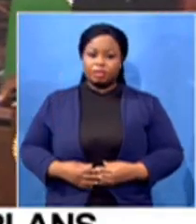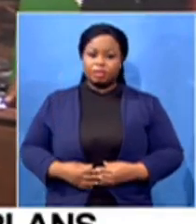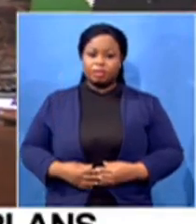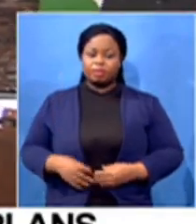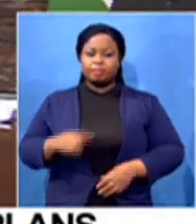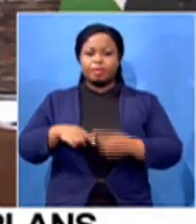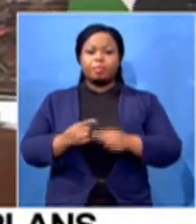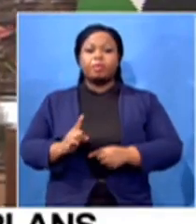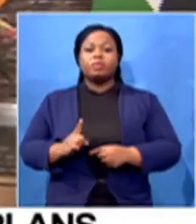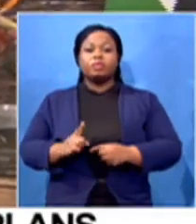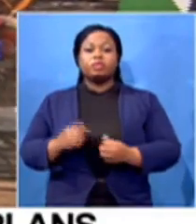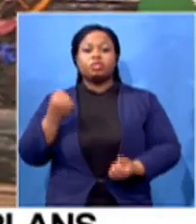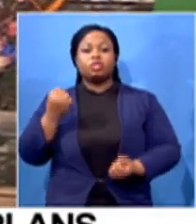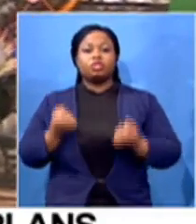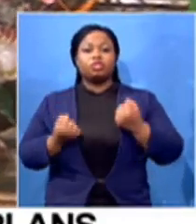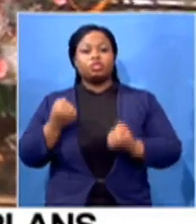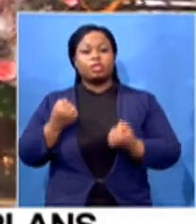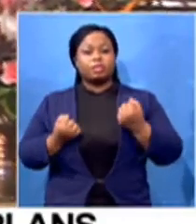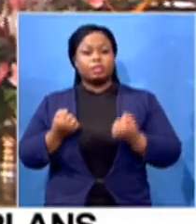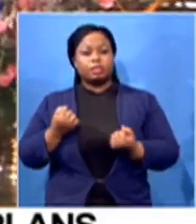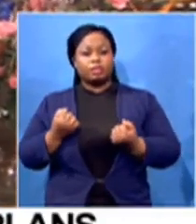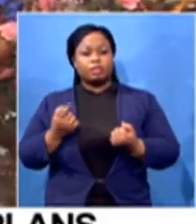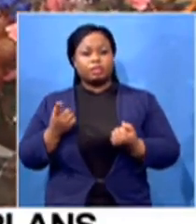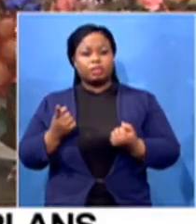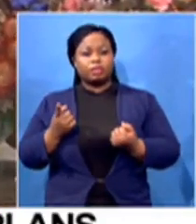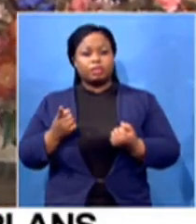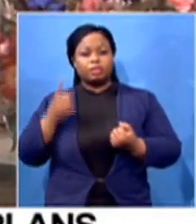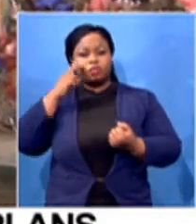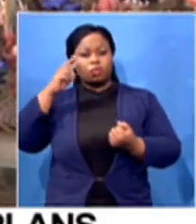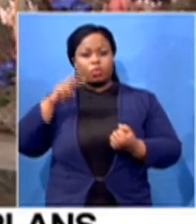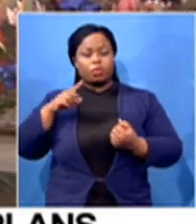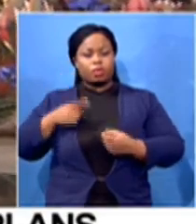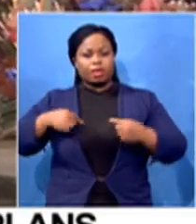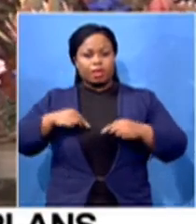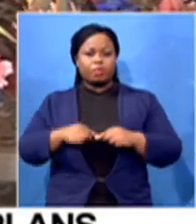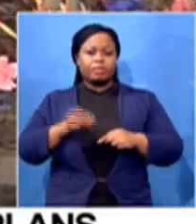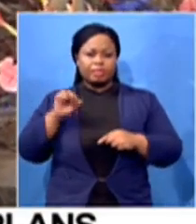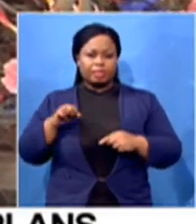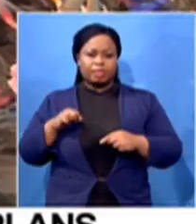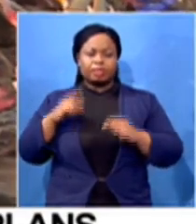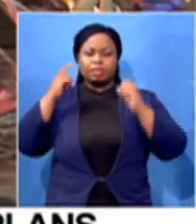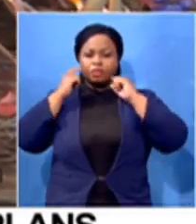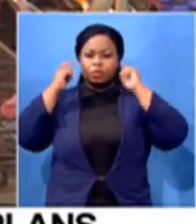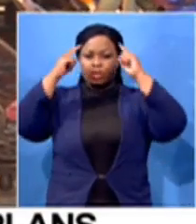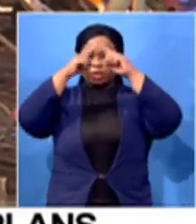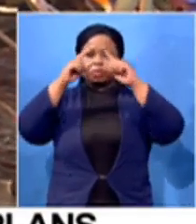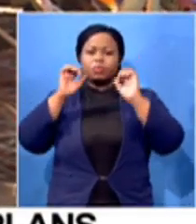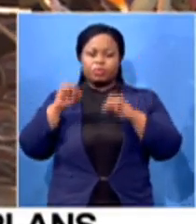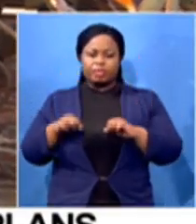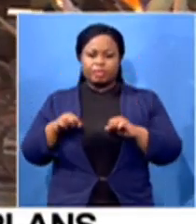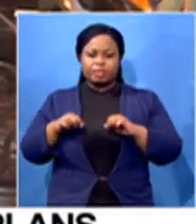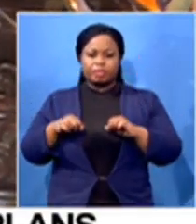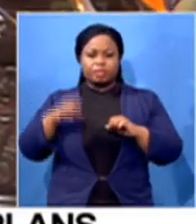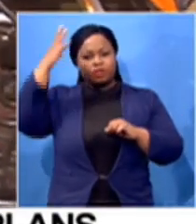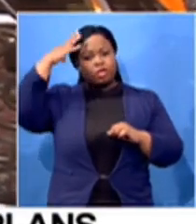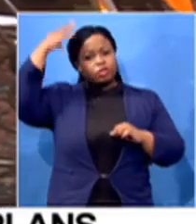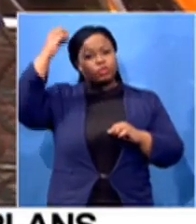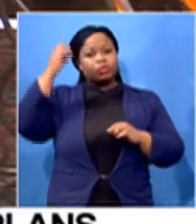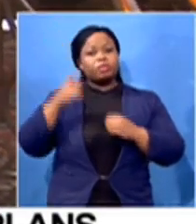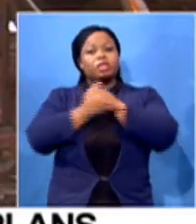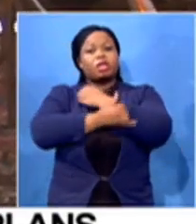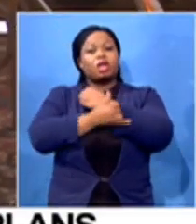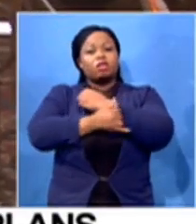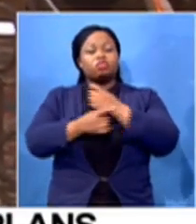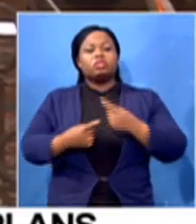justice and our plans, obviously Lesotho is a country that has been